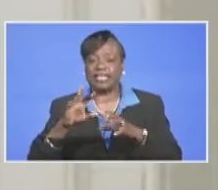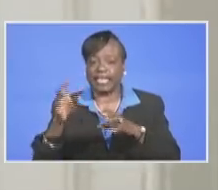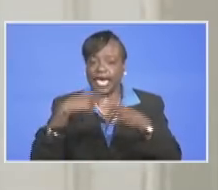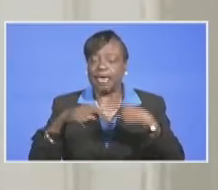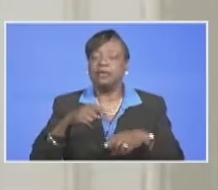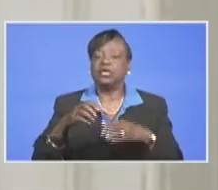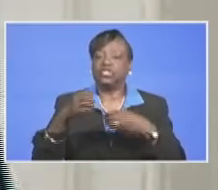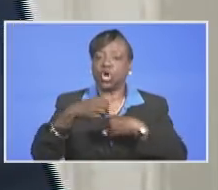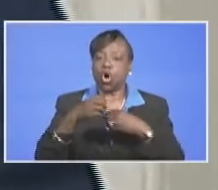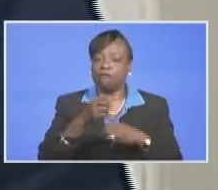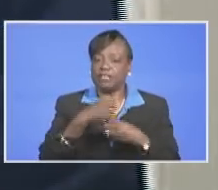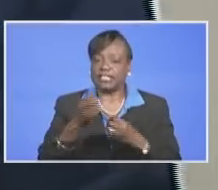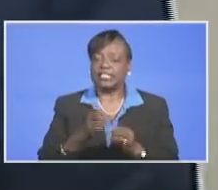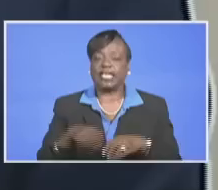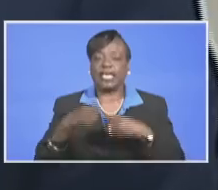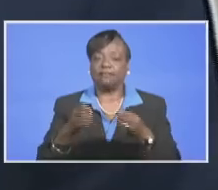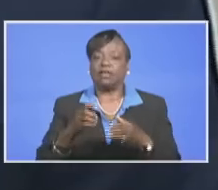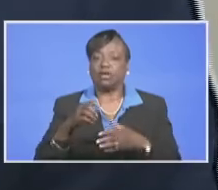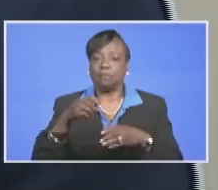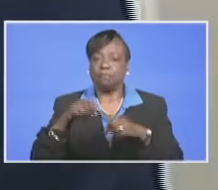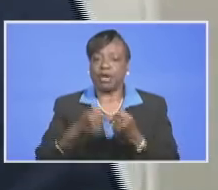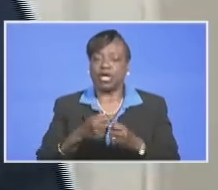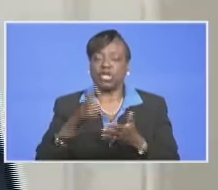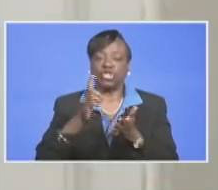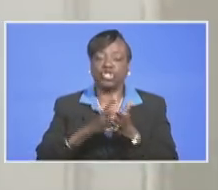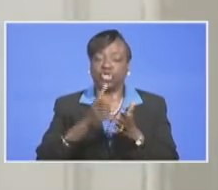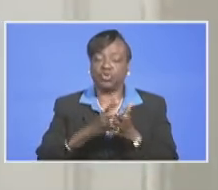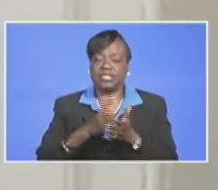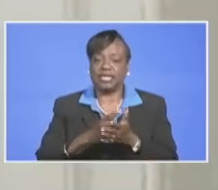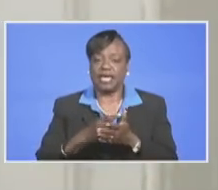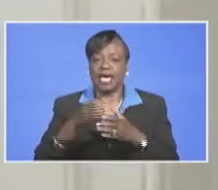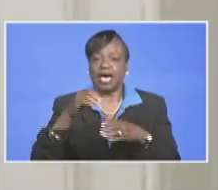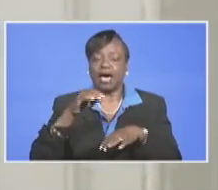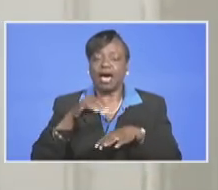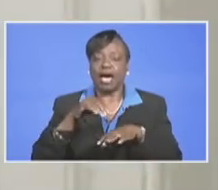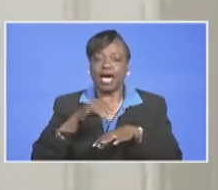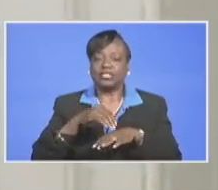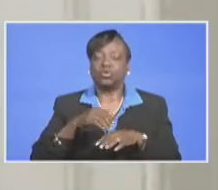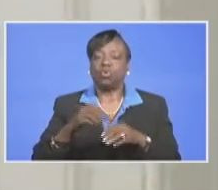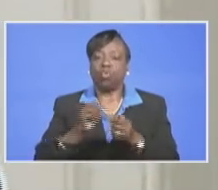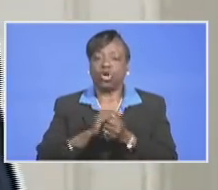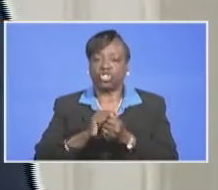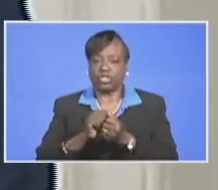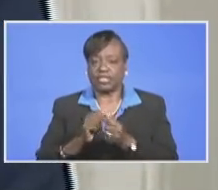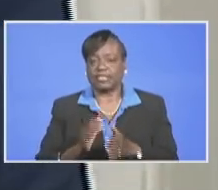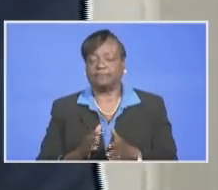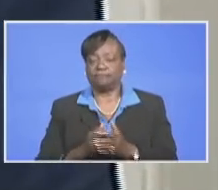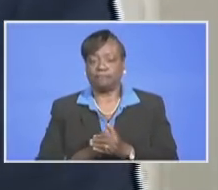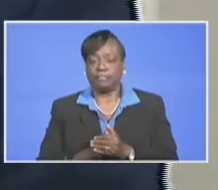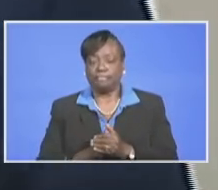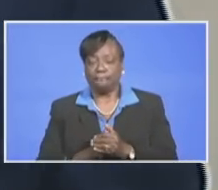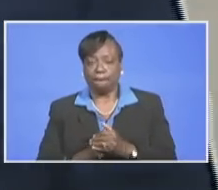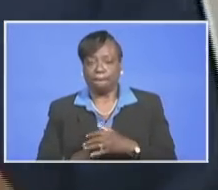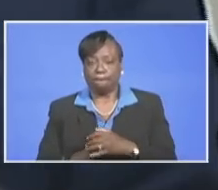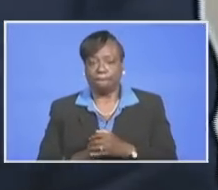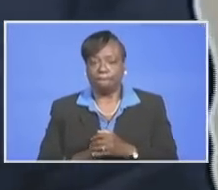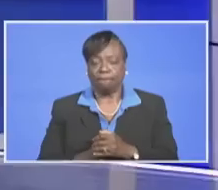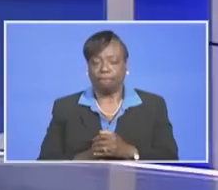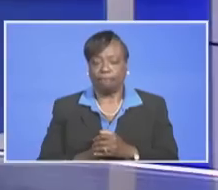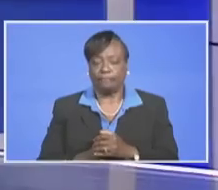on some kind of washer. I secretly think that the PLP made it duty-free so that everyone could go out and buy a washer and not have to go to